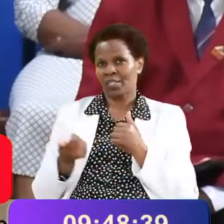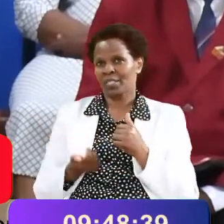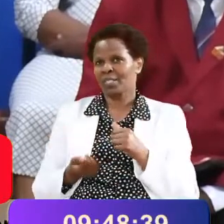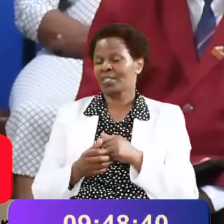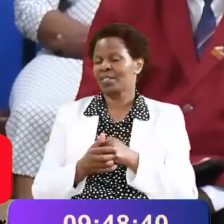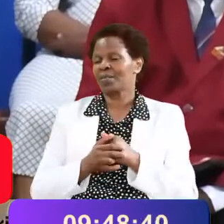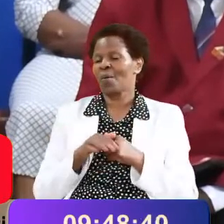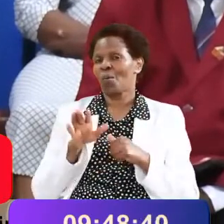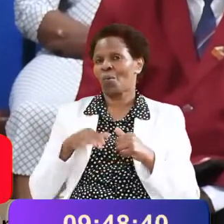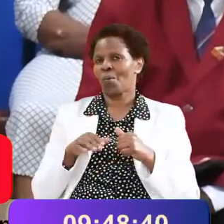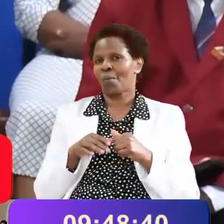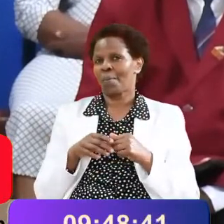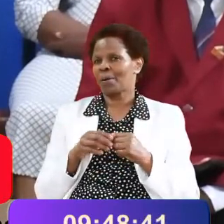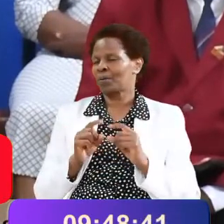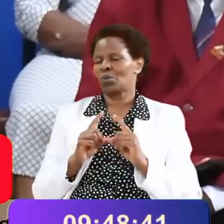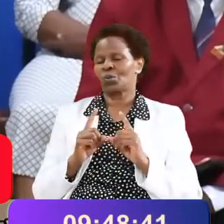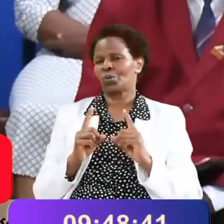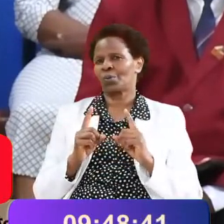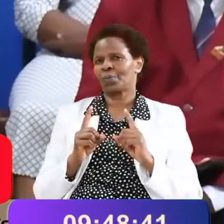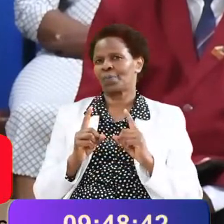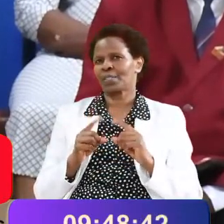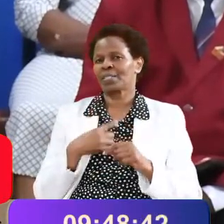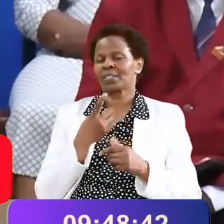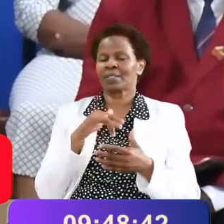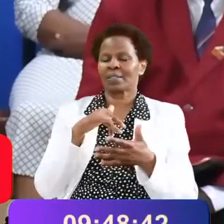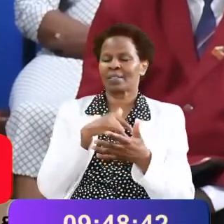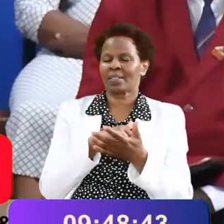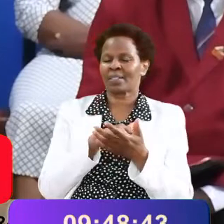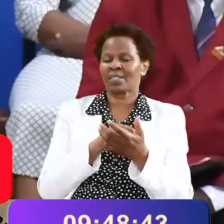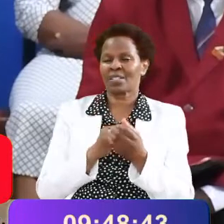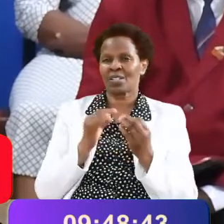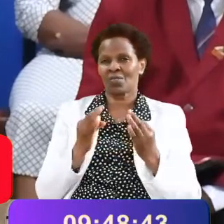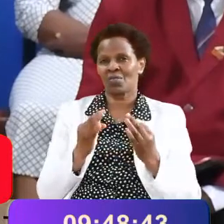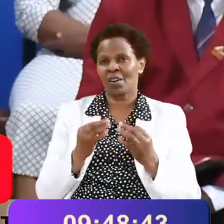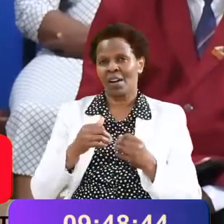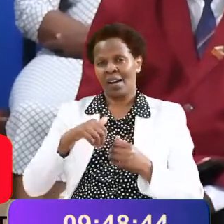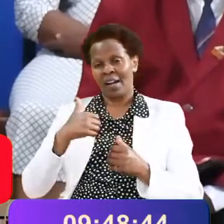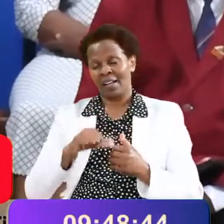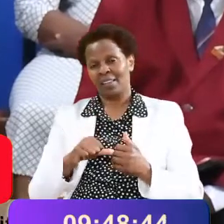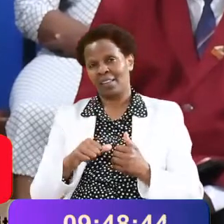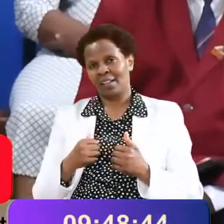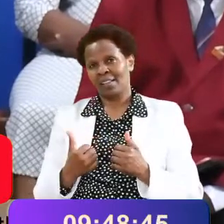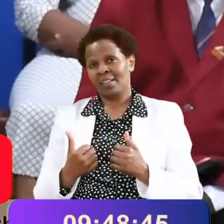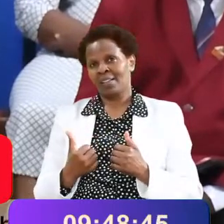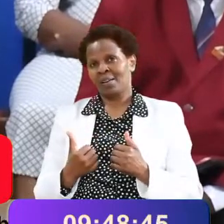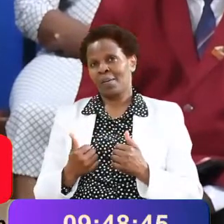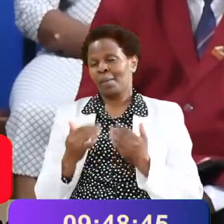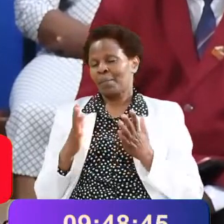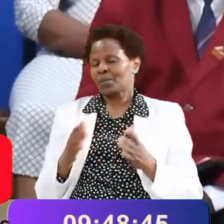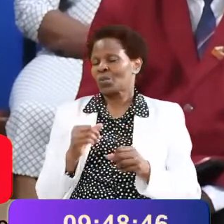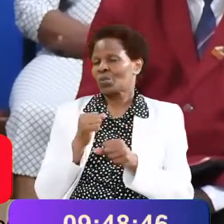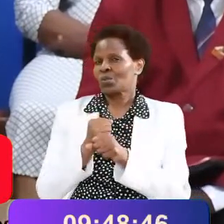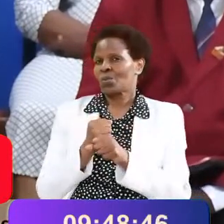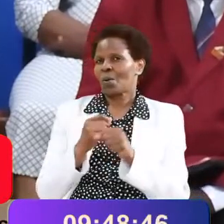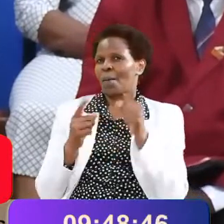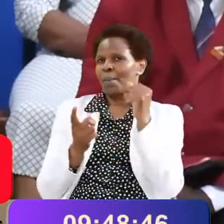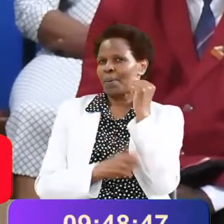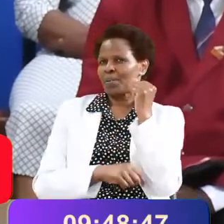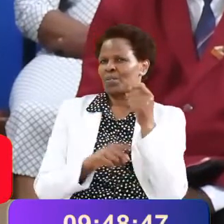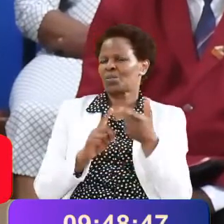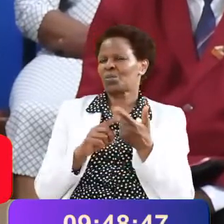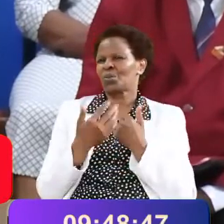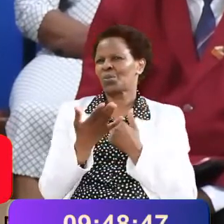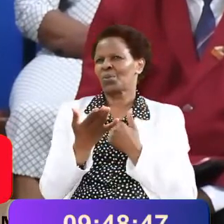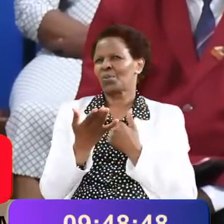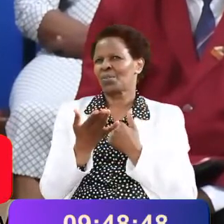of reconciliation. And that means that if there is somebody who has done you wrong, you don't have to be bitter. You don't have to hold